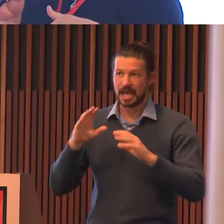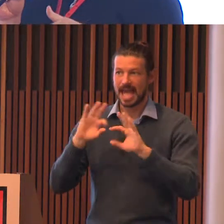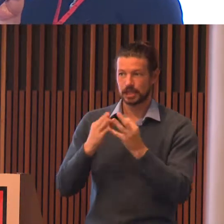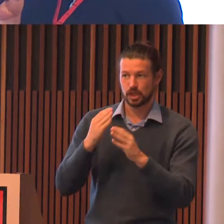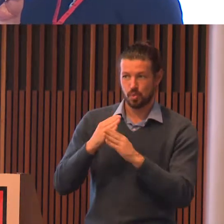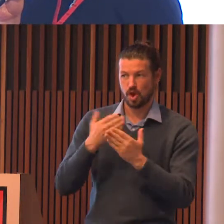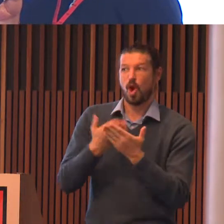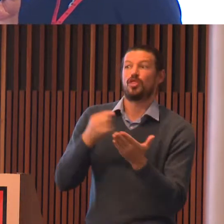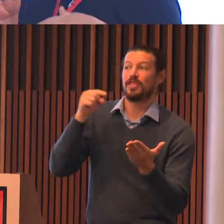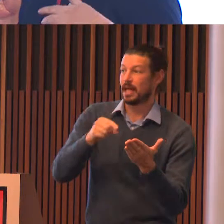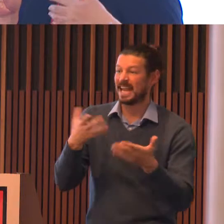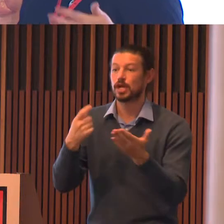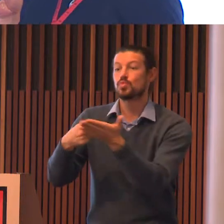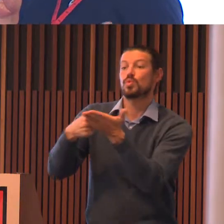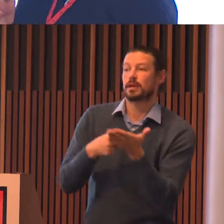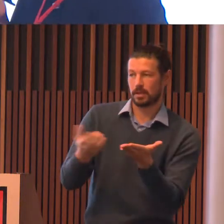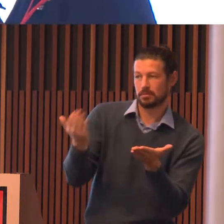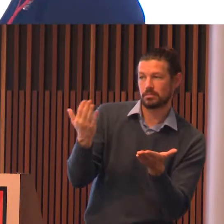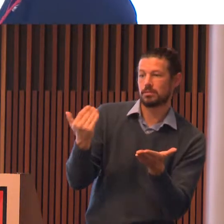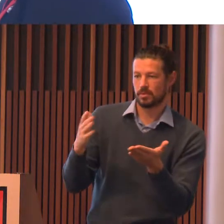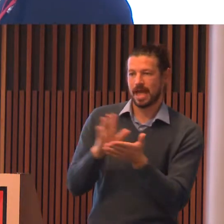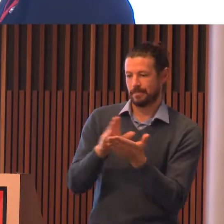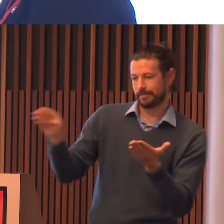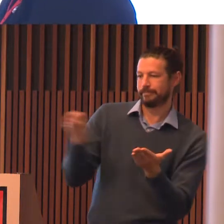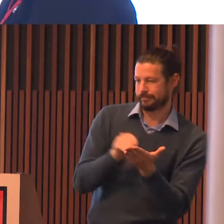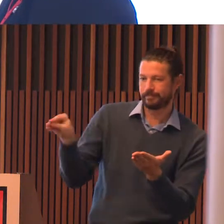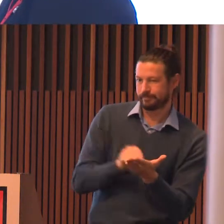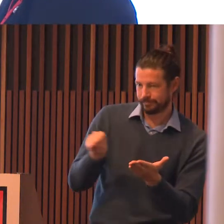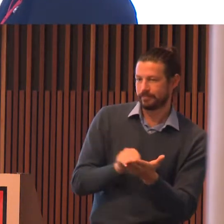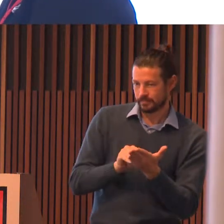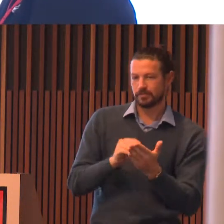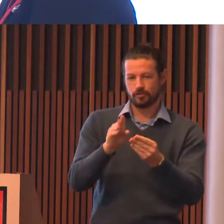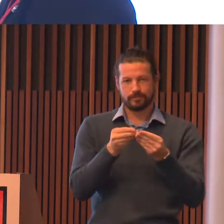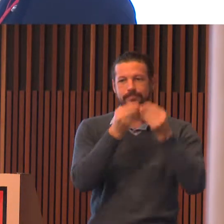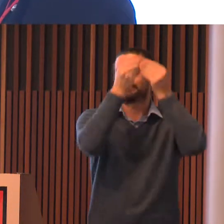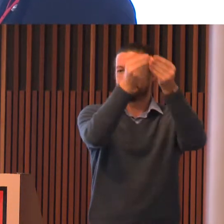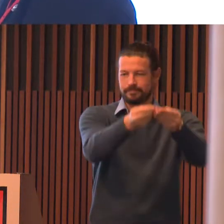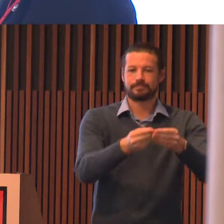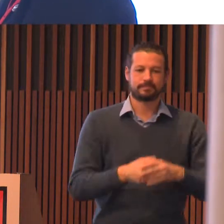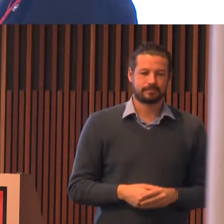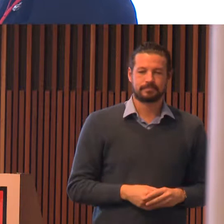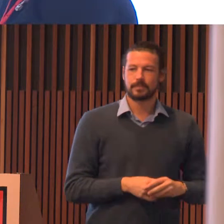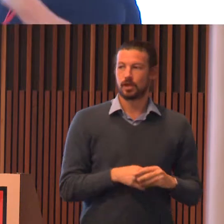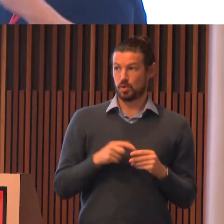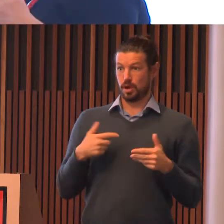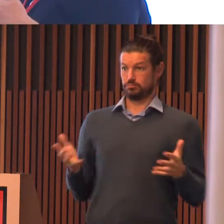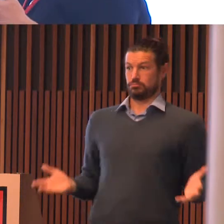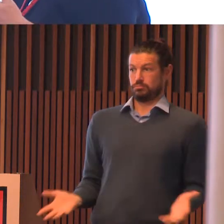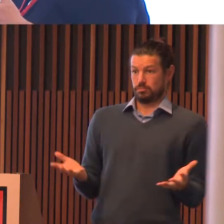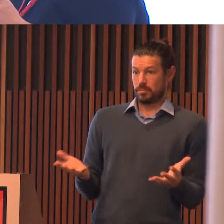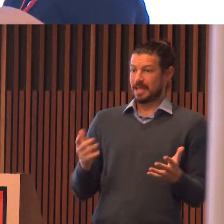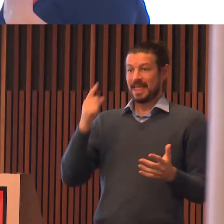and if you have recommendations, we're happy to put that together with our submission. So I urge you to think